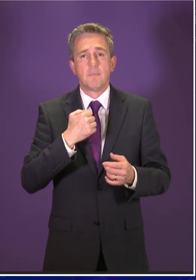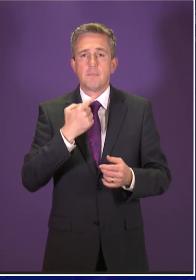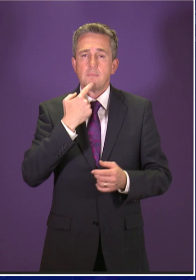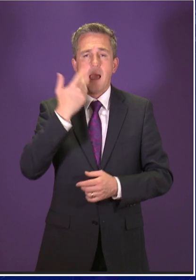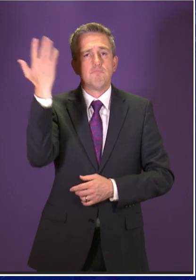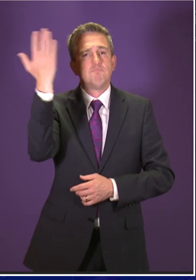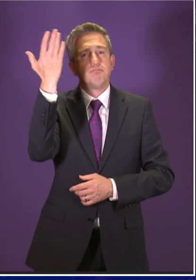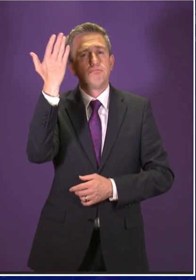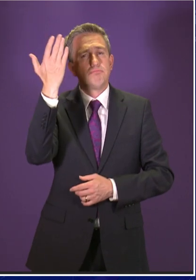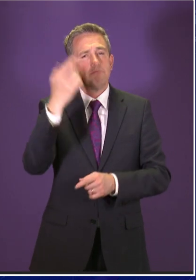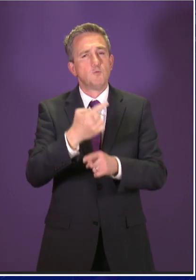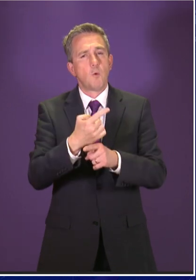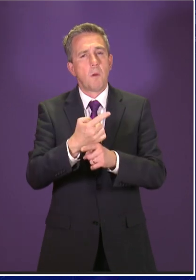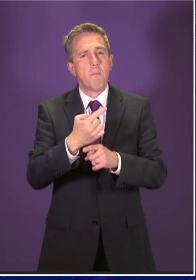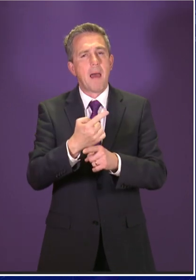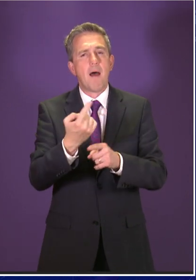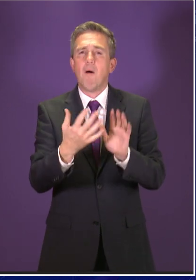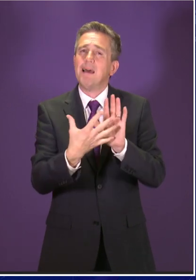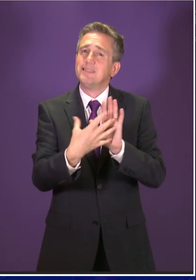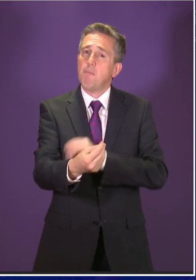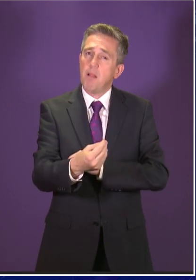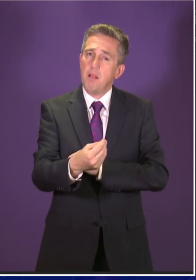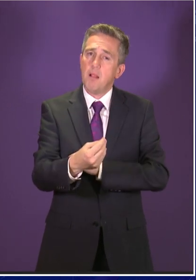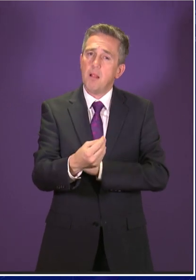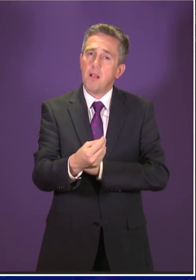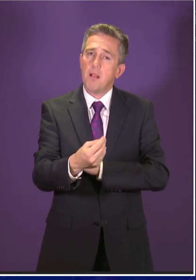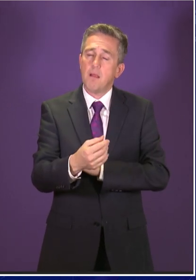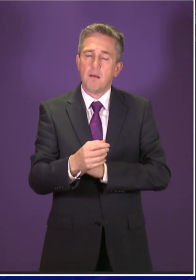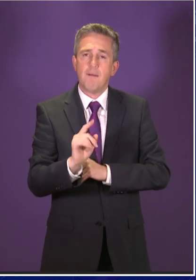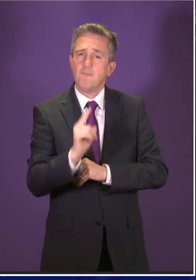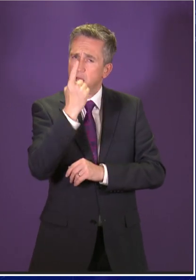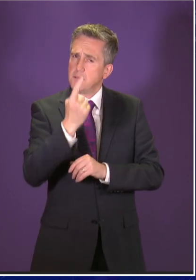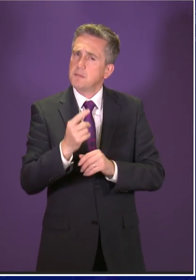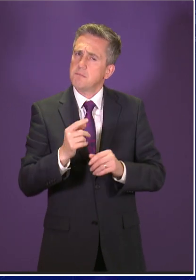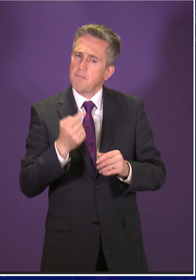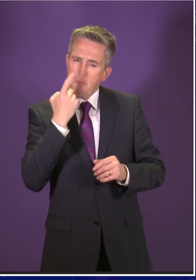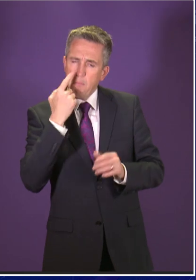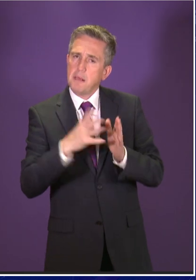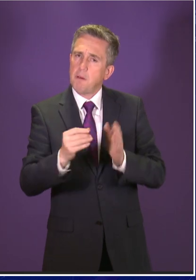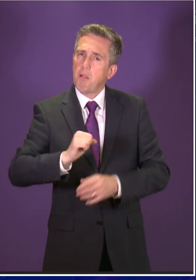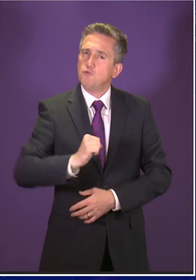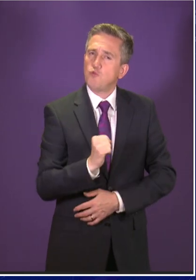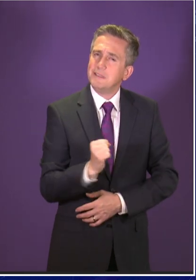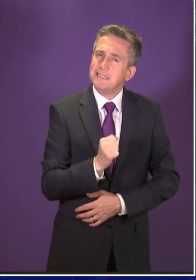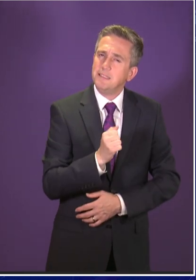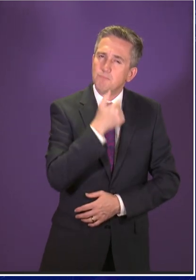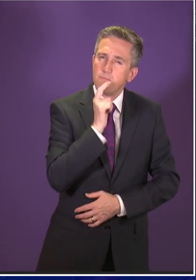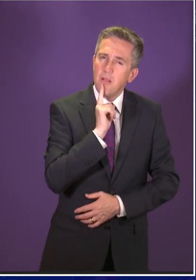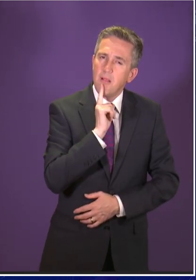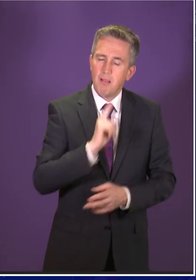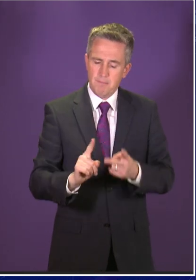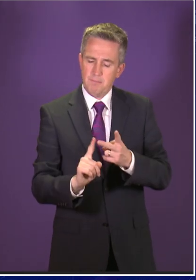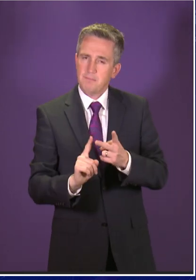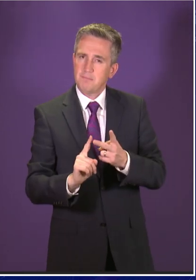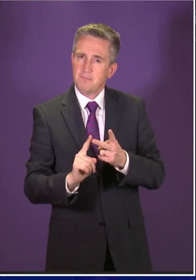is the example. Firstly, the example of Scots over time. Secondly, the example